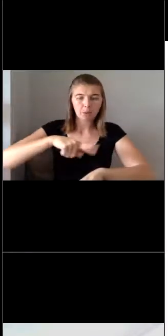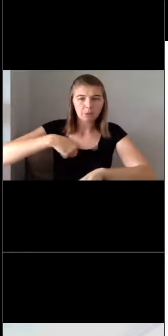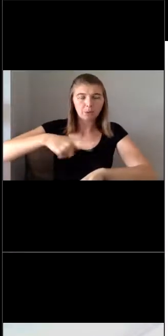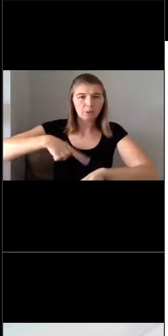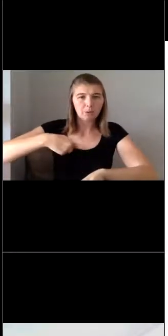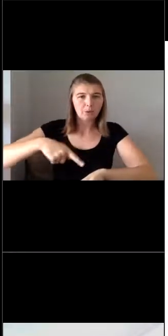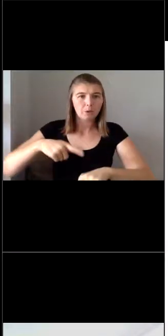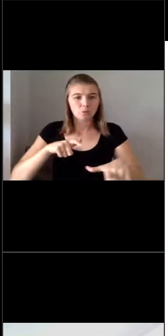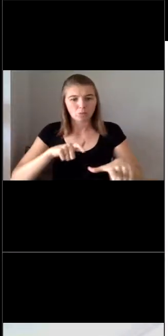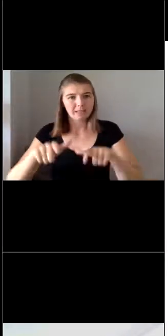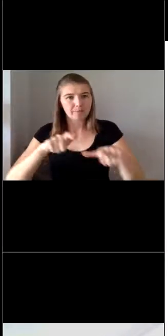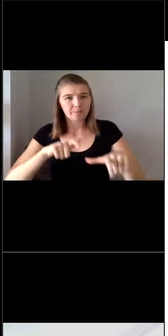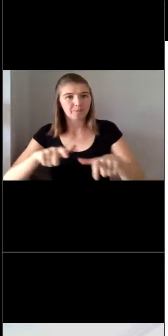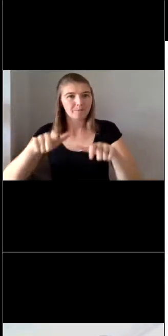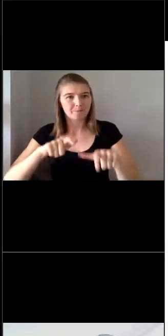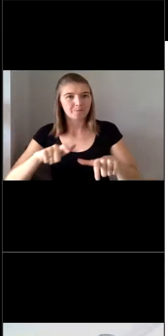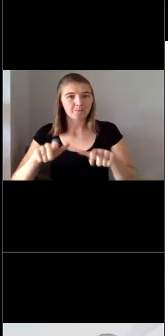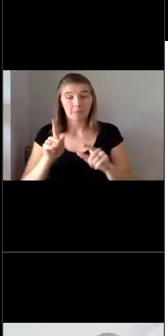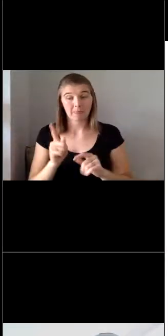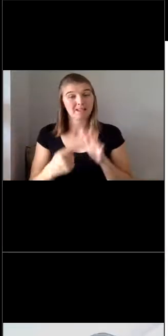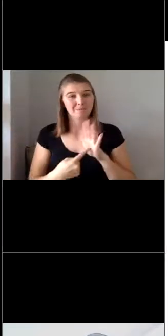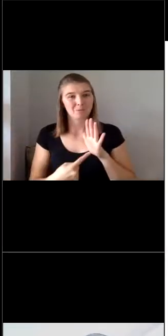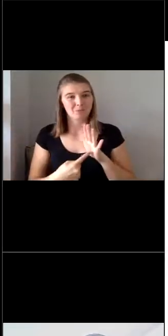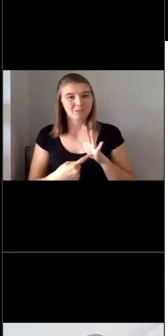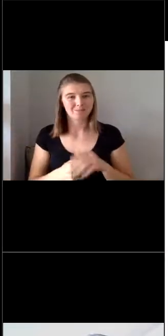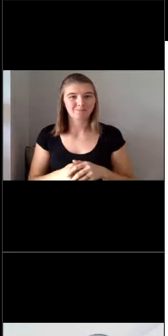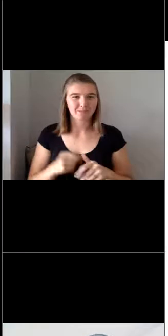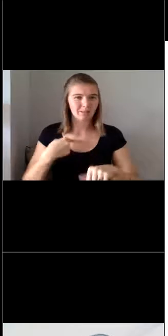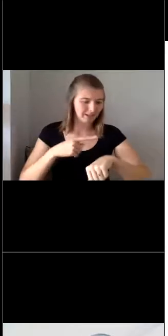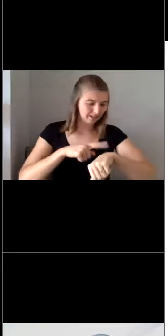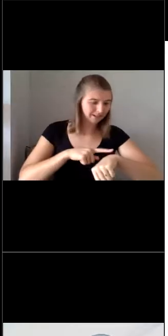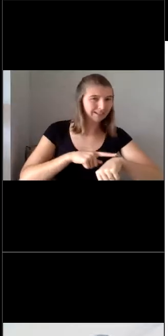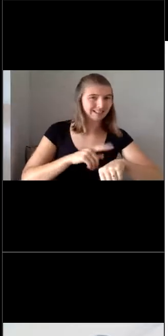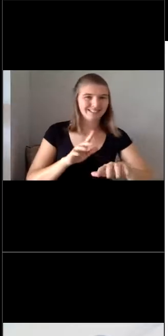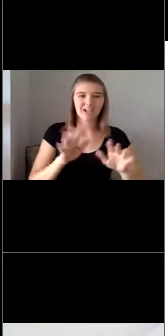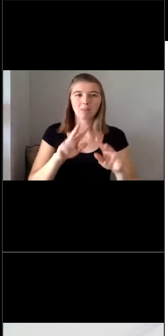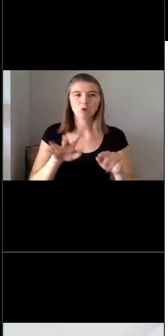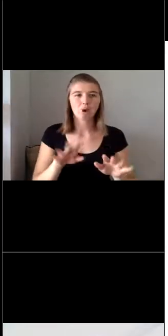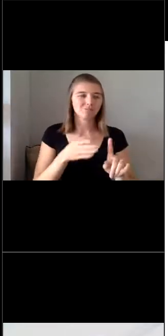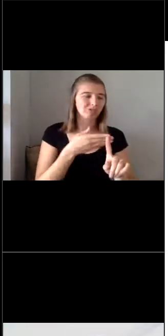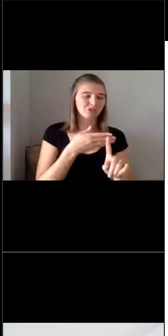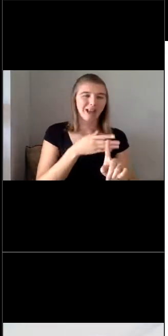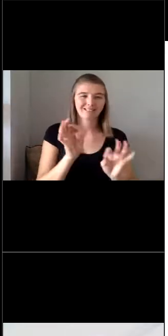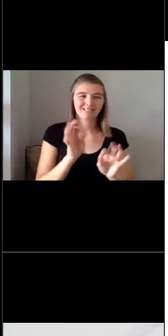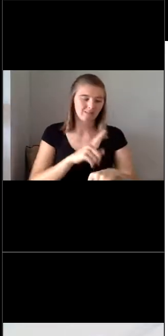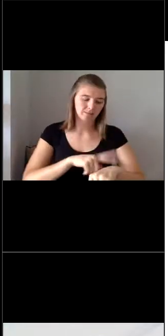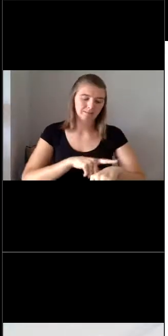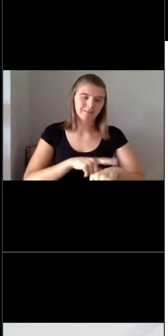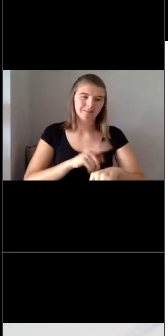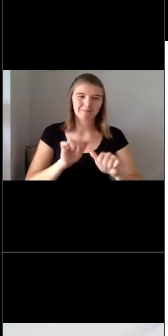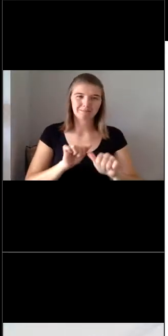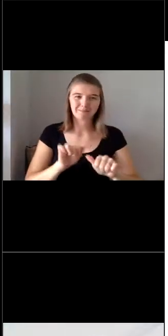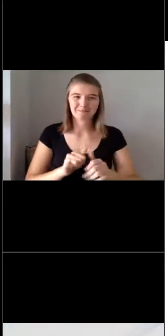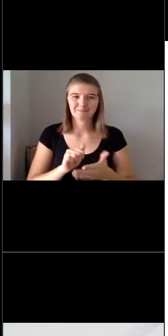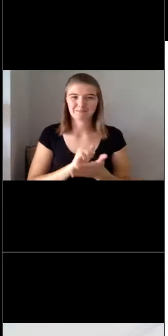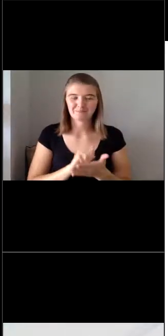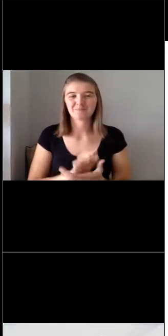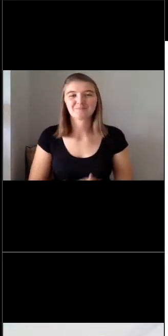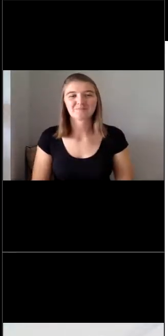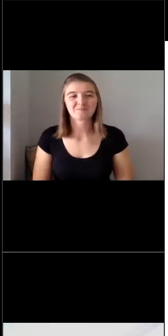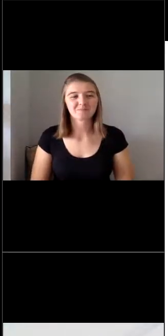The last one, I'm keeping an eye on the time in case you think I'm looking on the side here. The last thing is really centered around